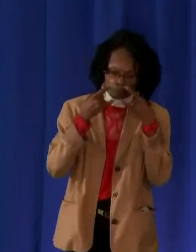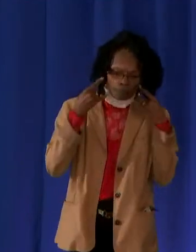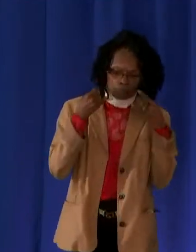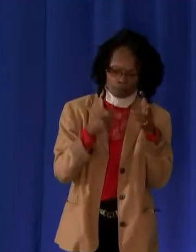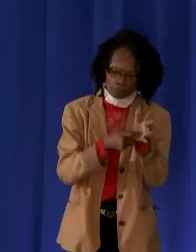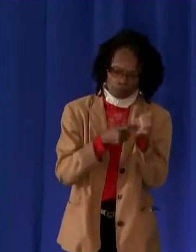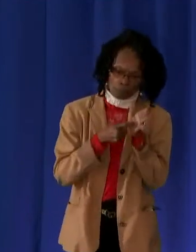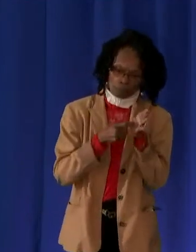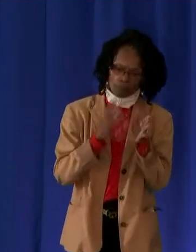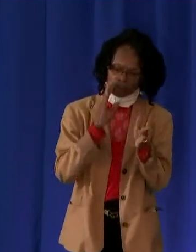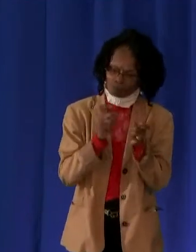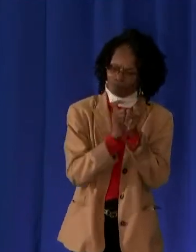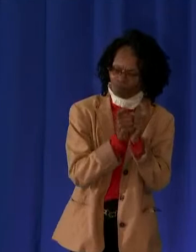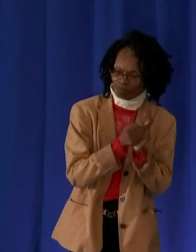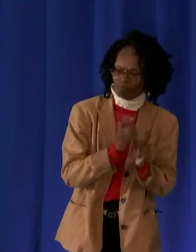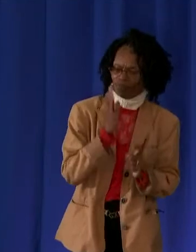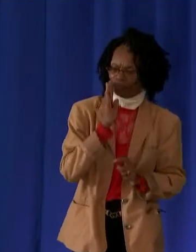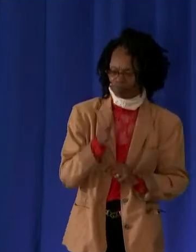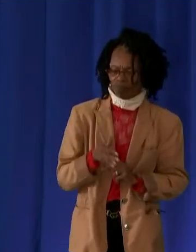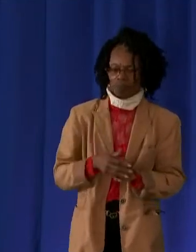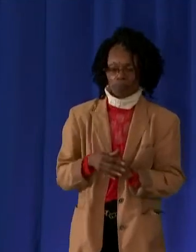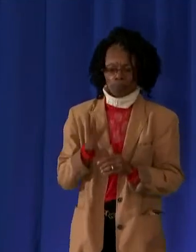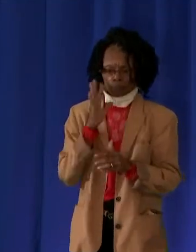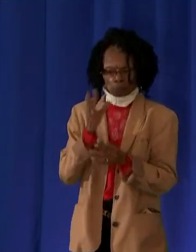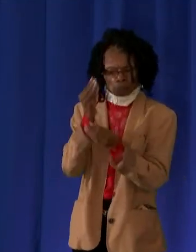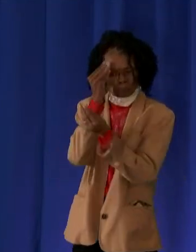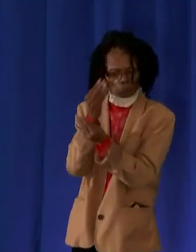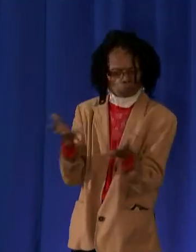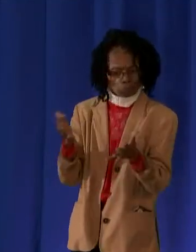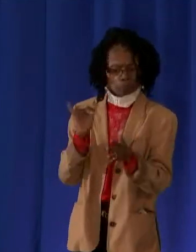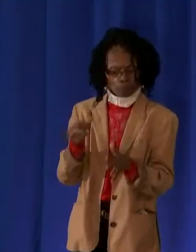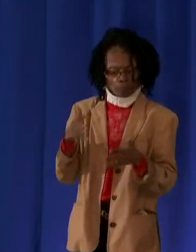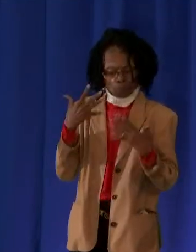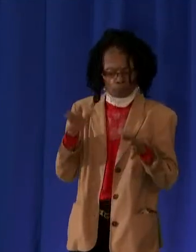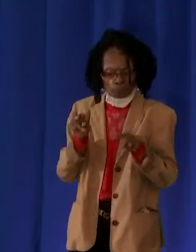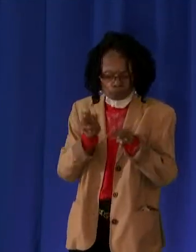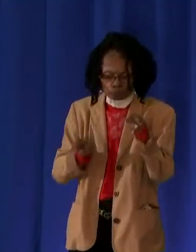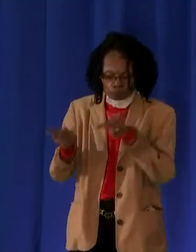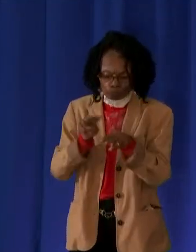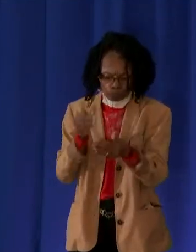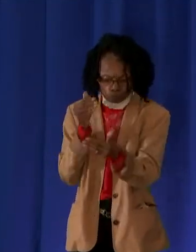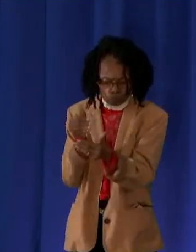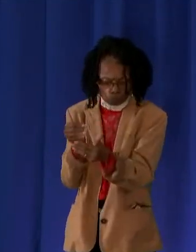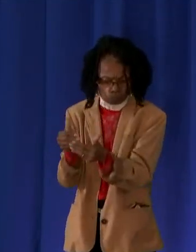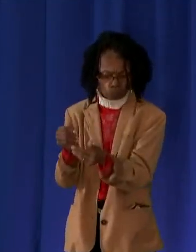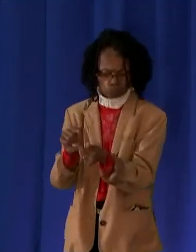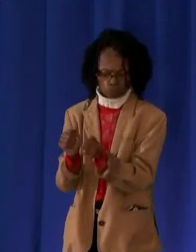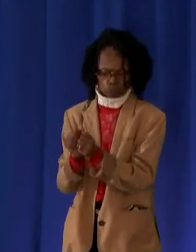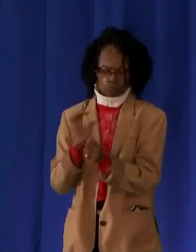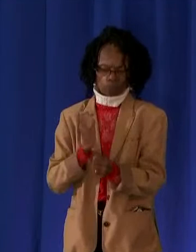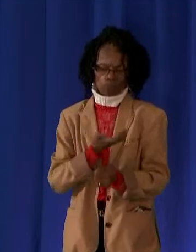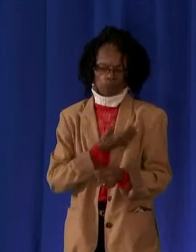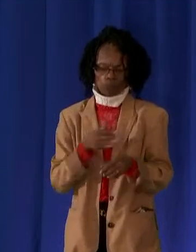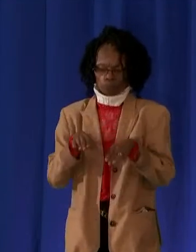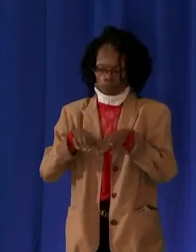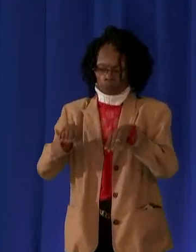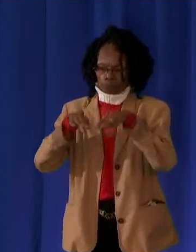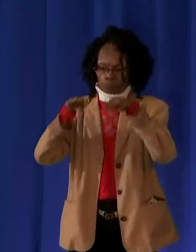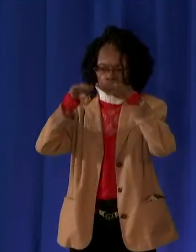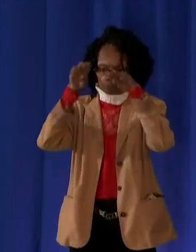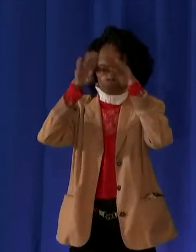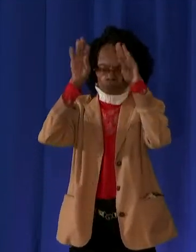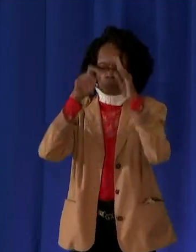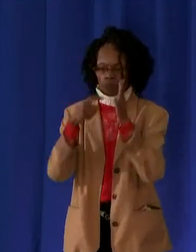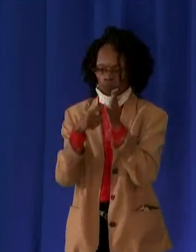the mask requirements. I will say we look very closely at our levels